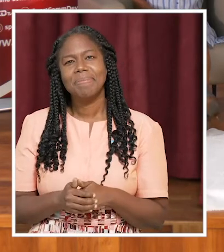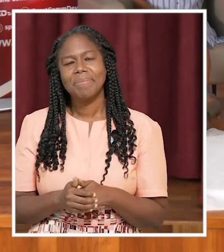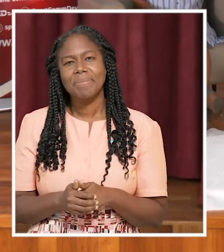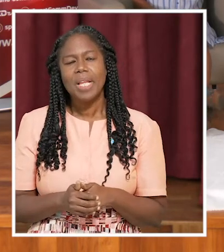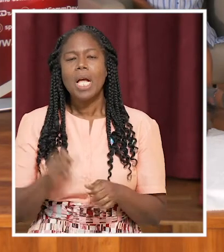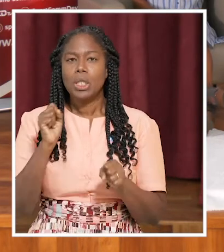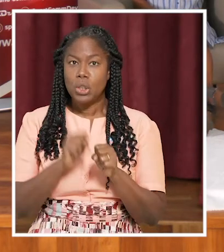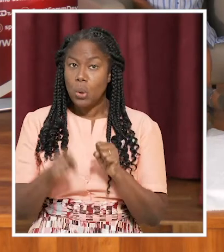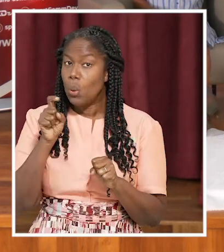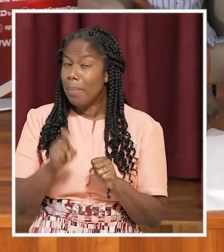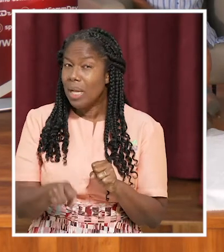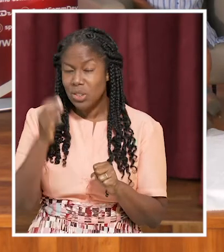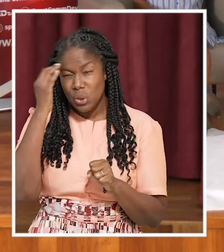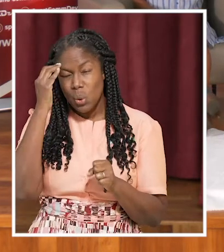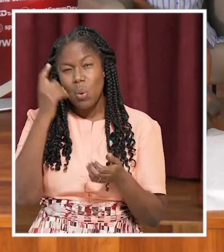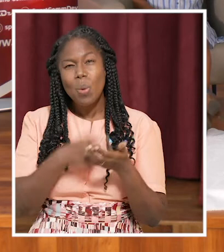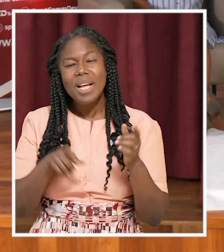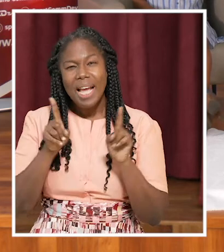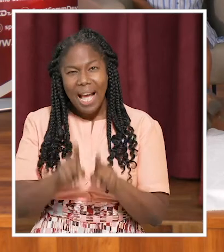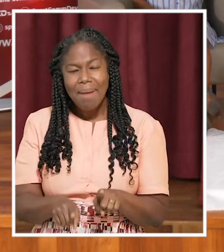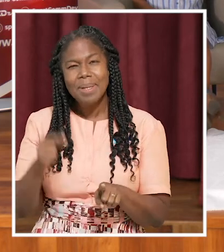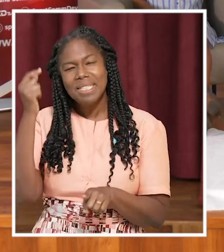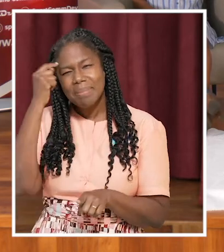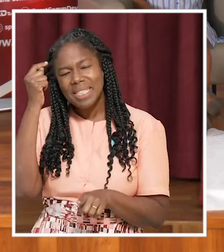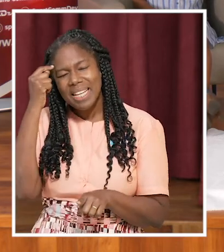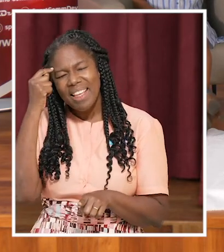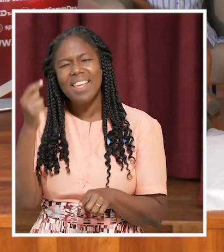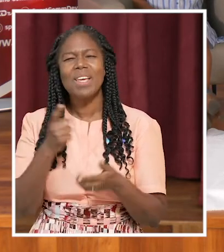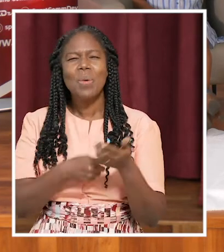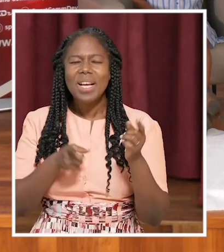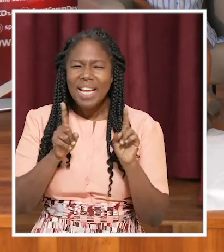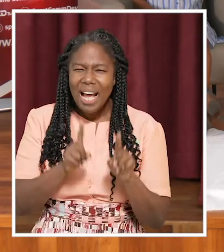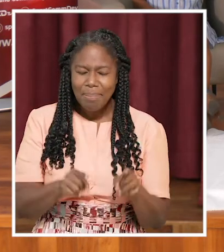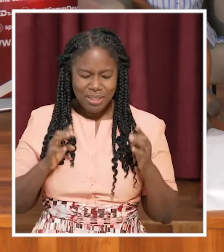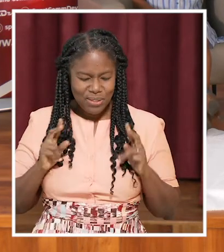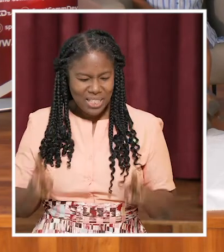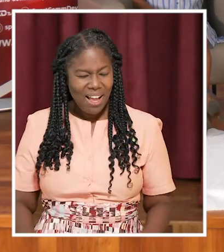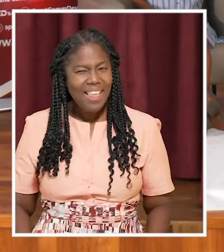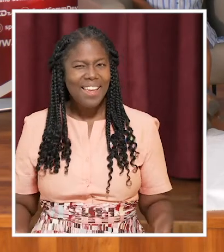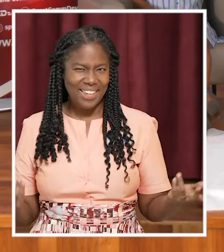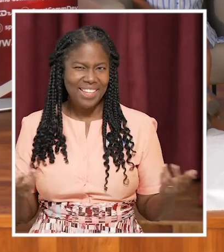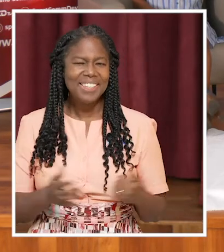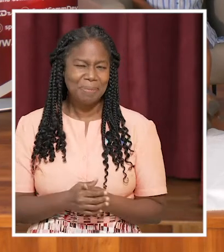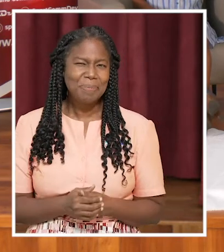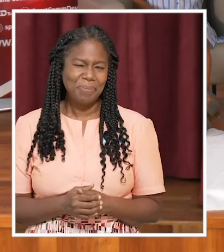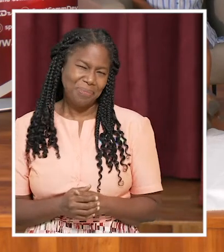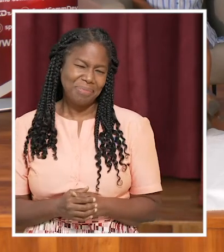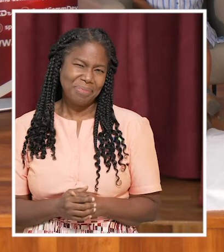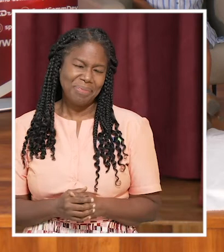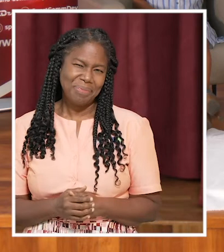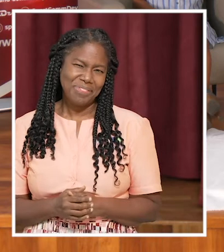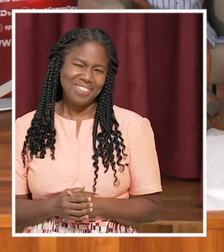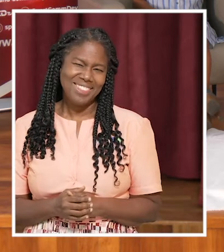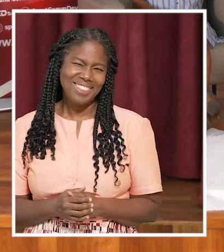physically. So you were saying with the anxiety that someone will experience mentally, whether it's before you go to an audience or before